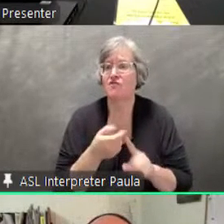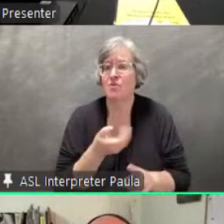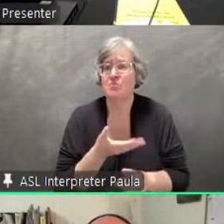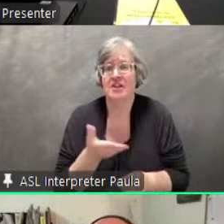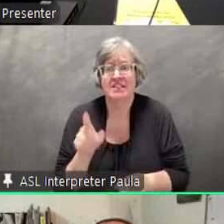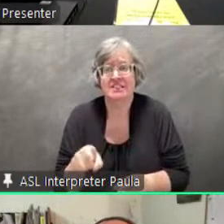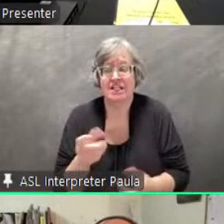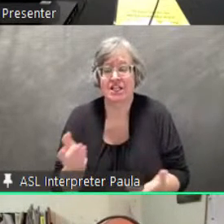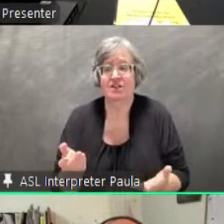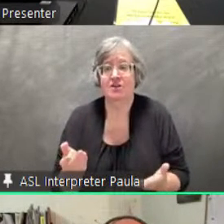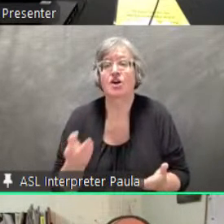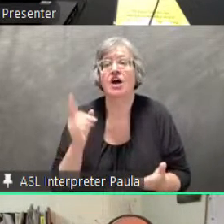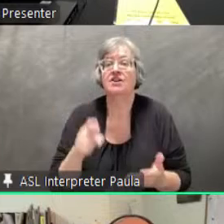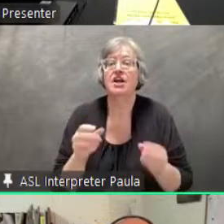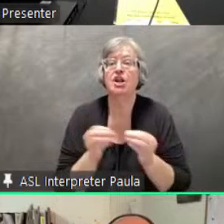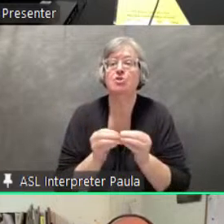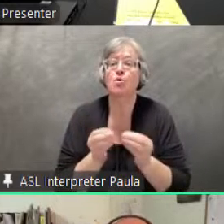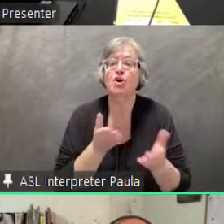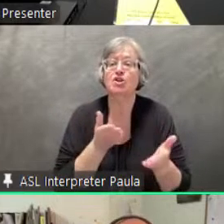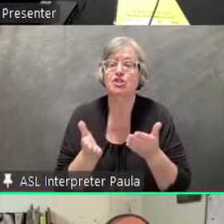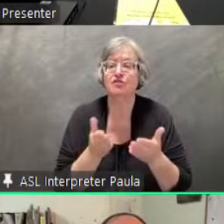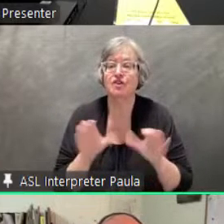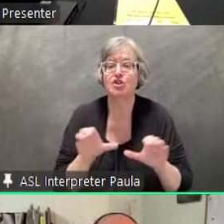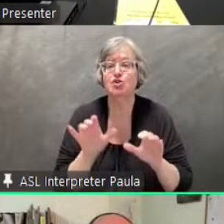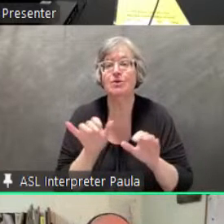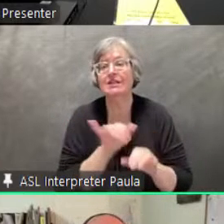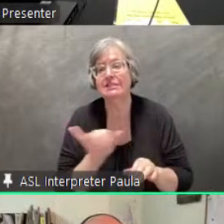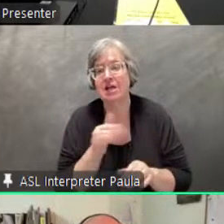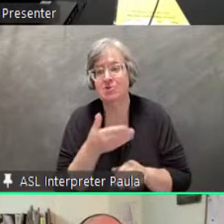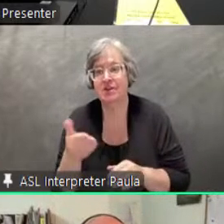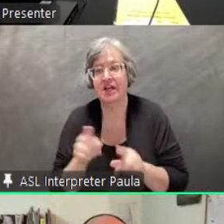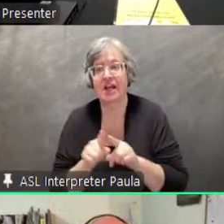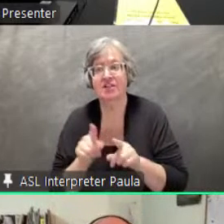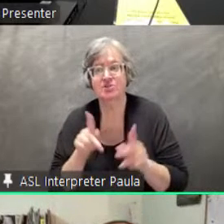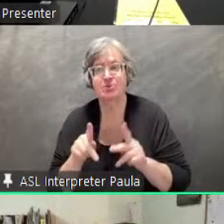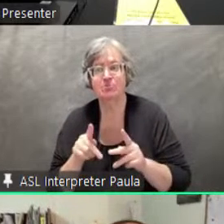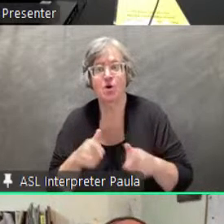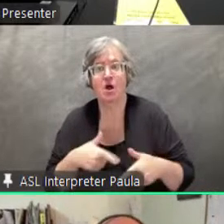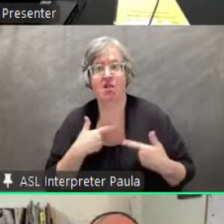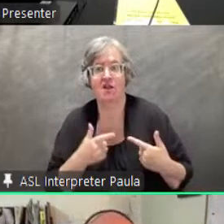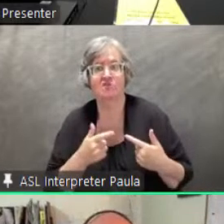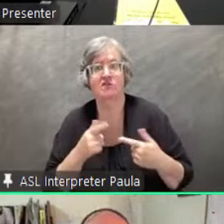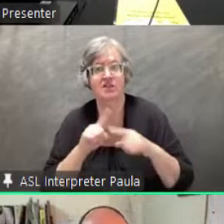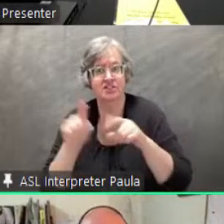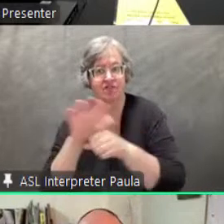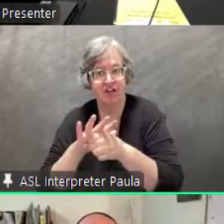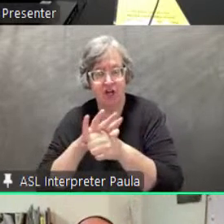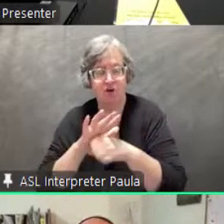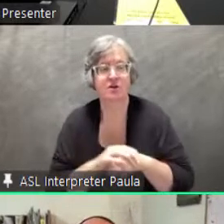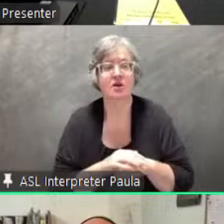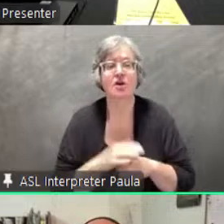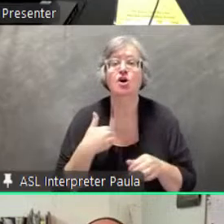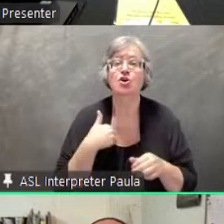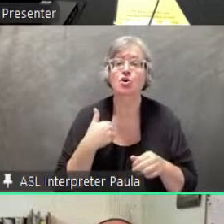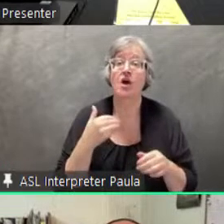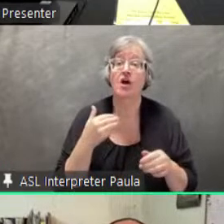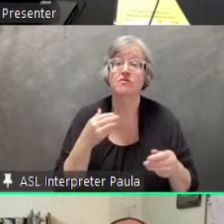and therefore need more service to do the same things. So there's a trade-off between equity and